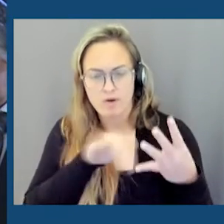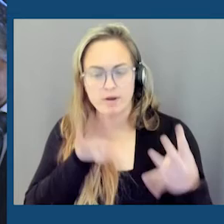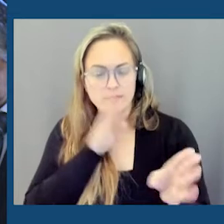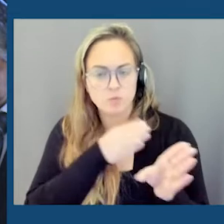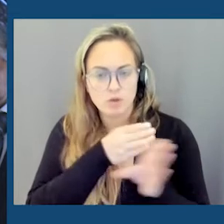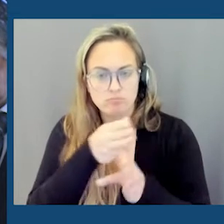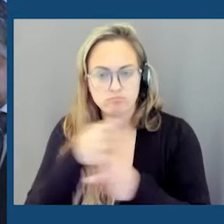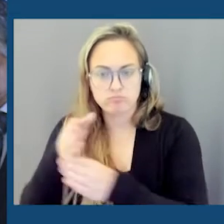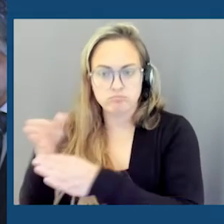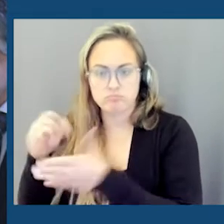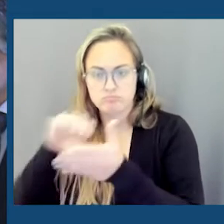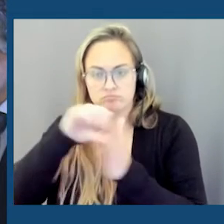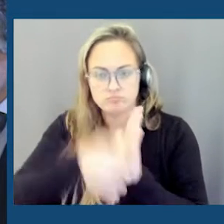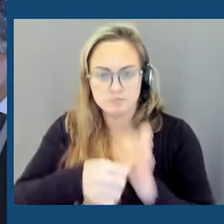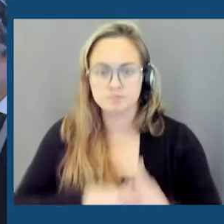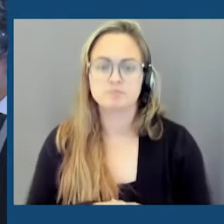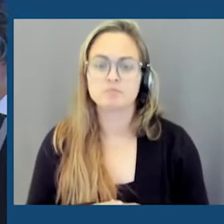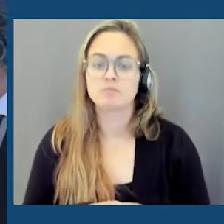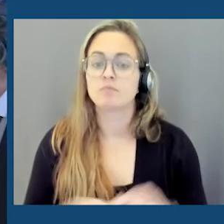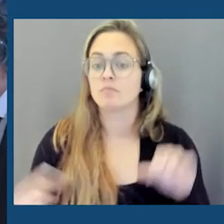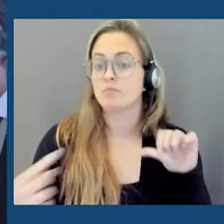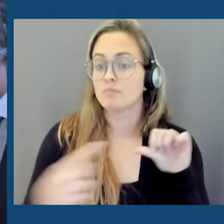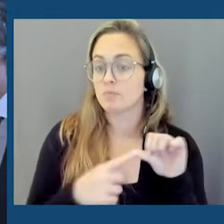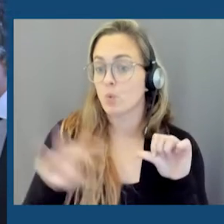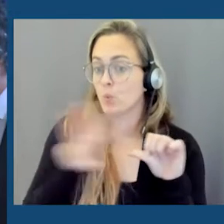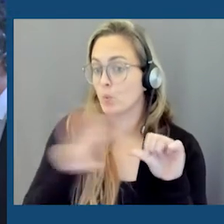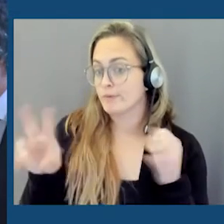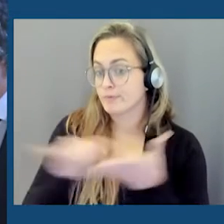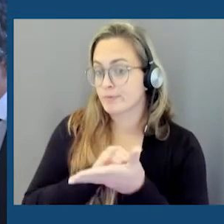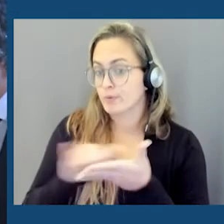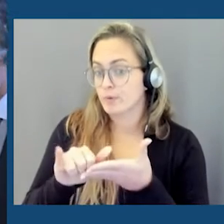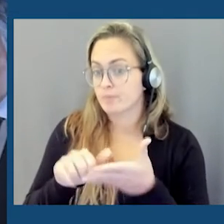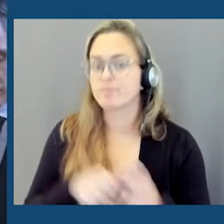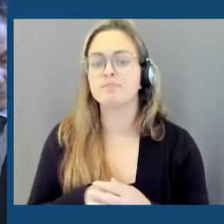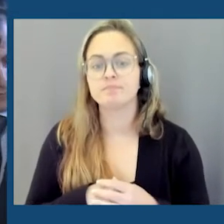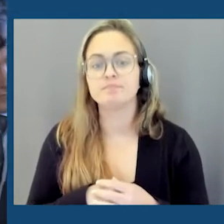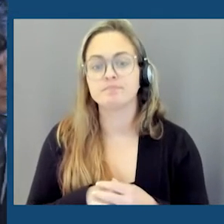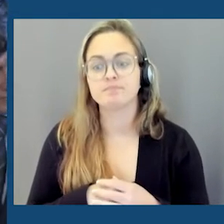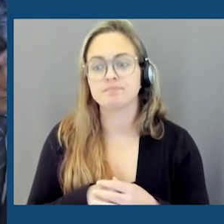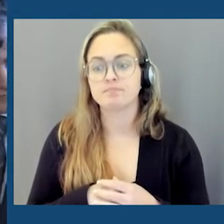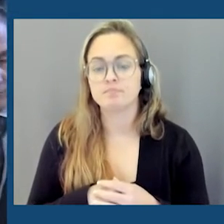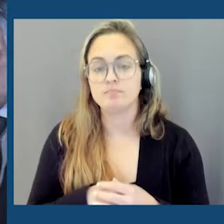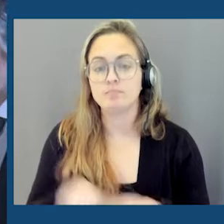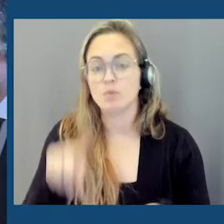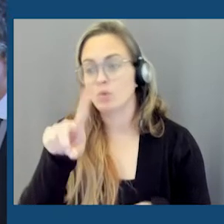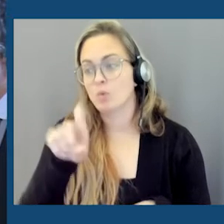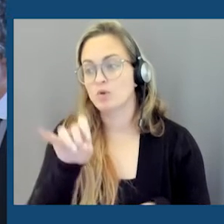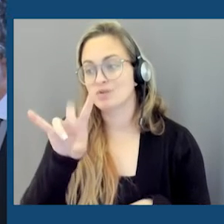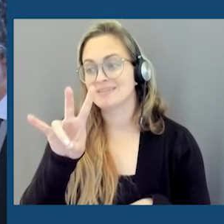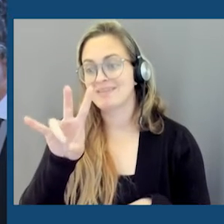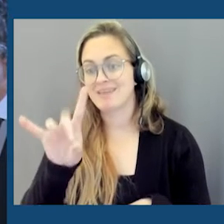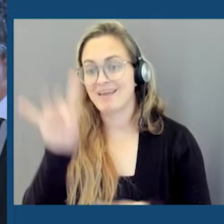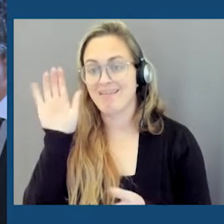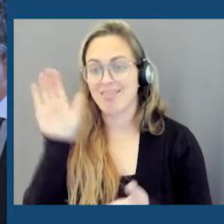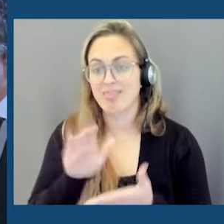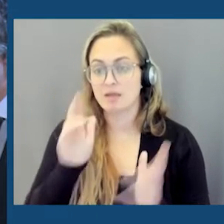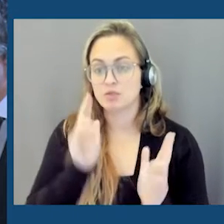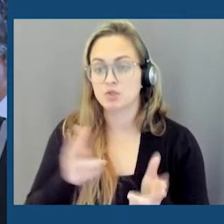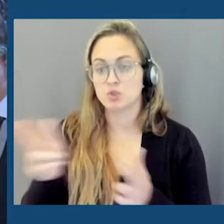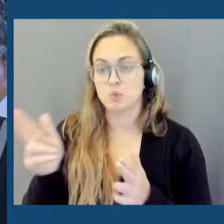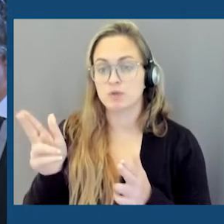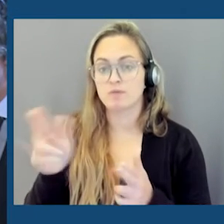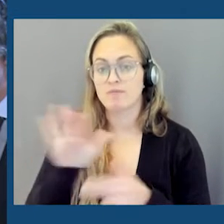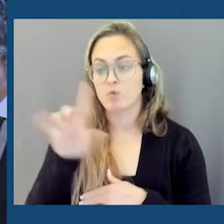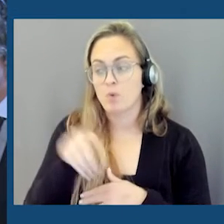to this success. First, Western New York, where there were 178 fewer shootings, a